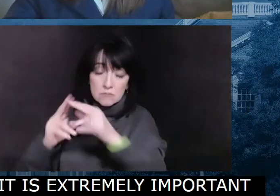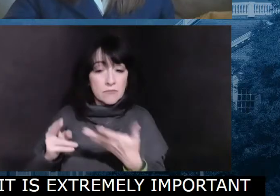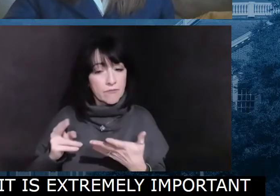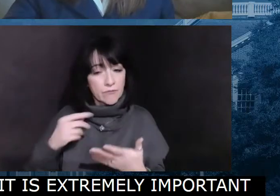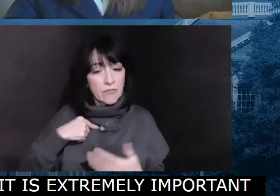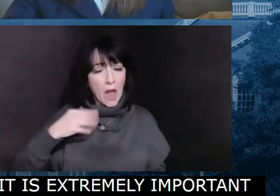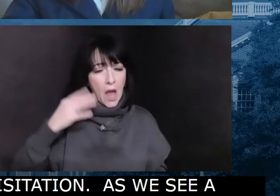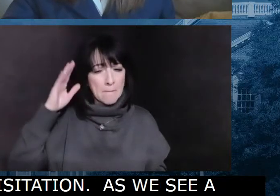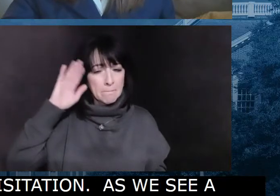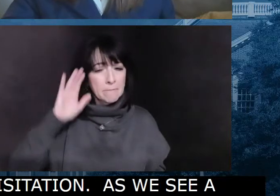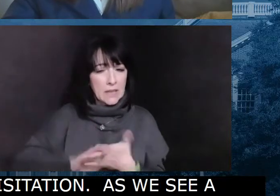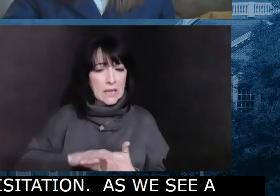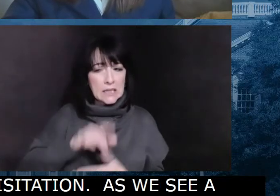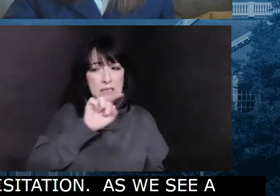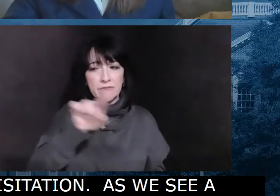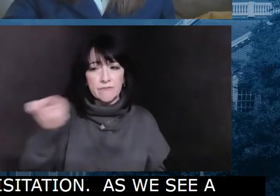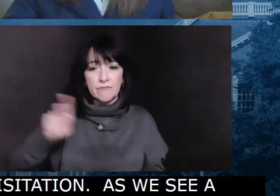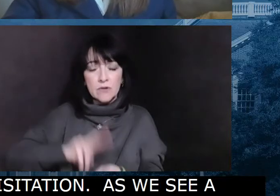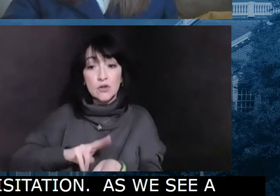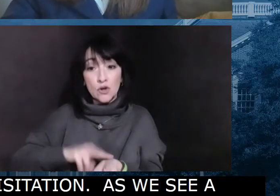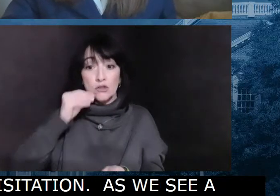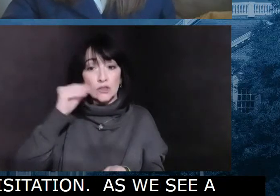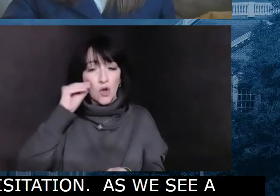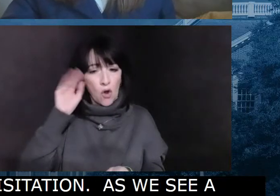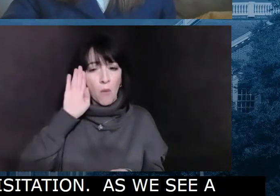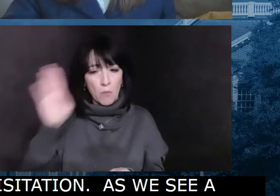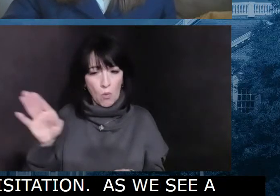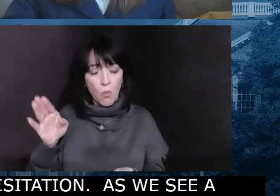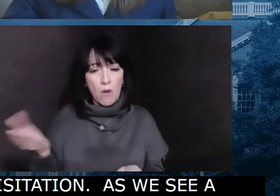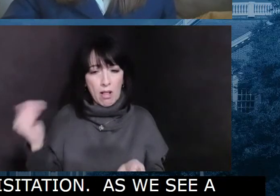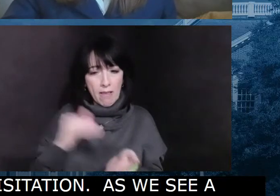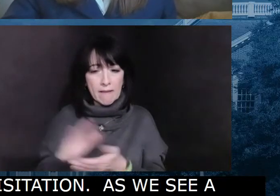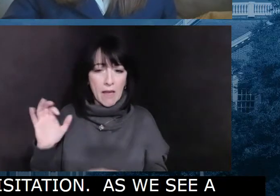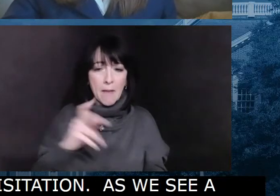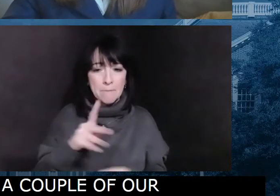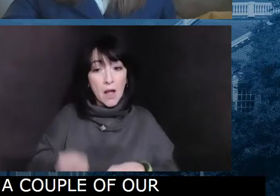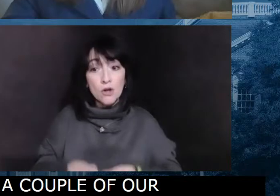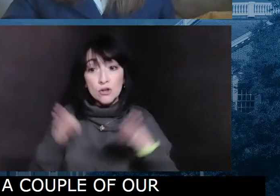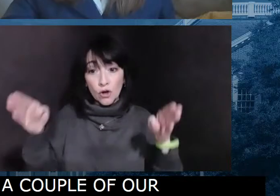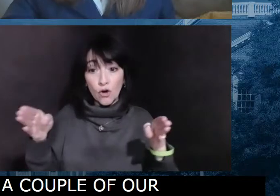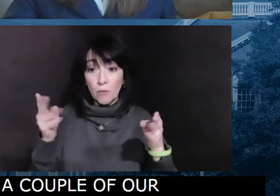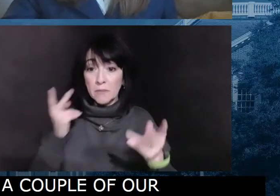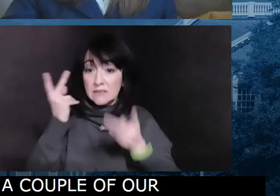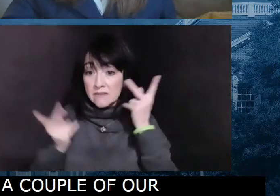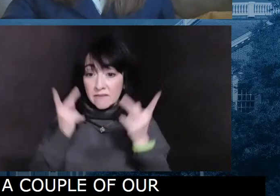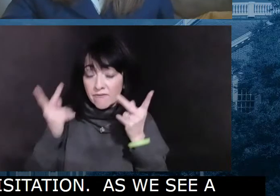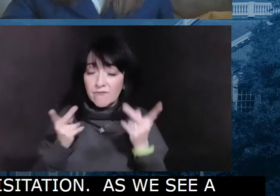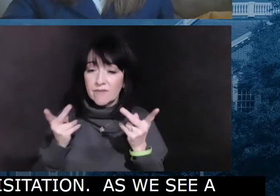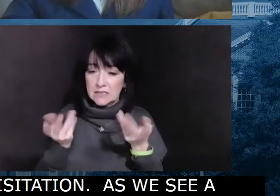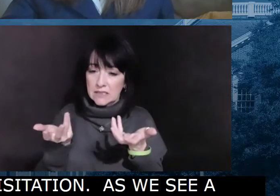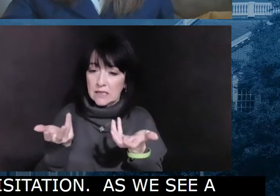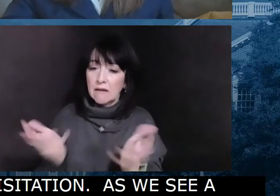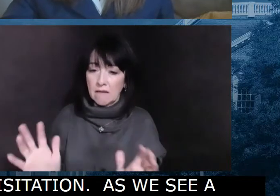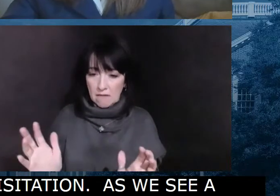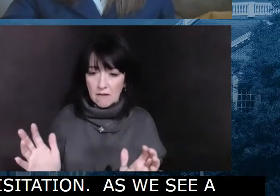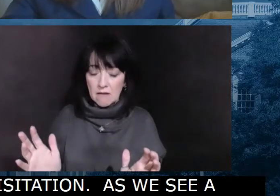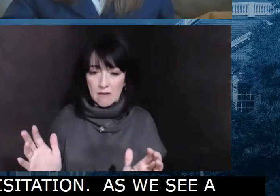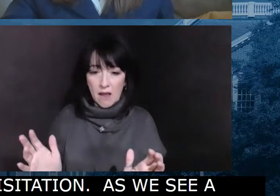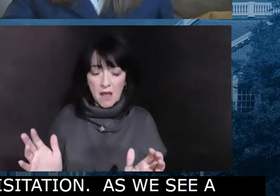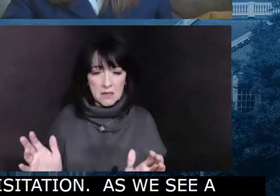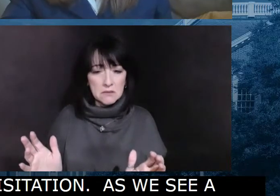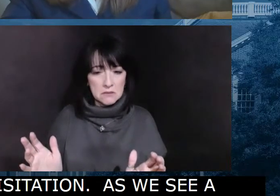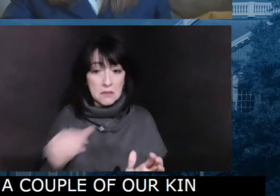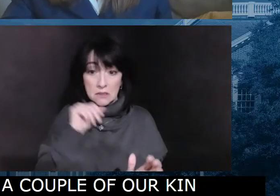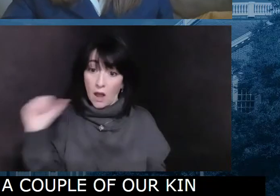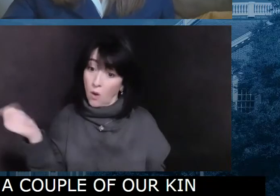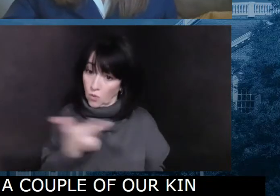again soon, not all. And as we see second doses, we also